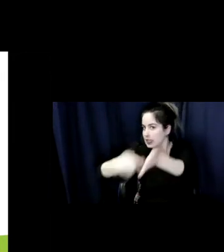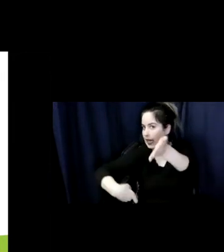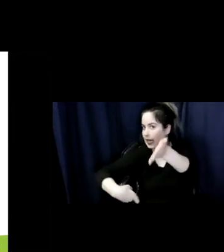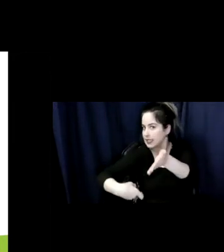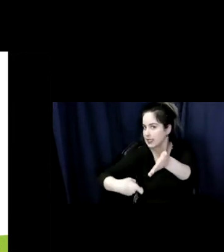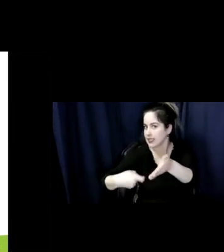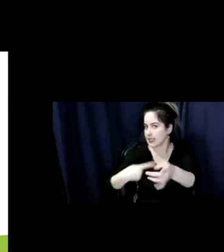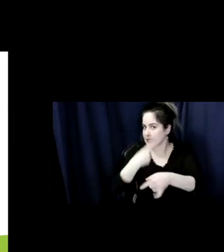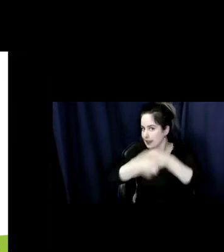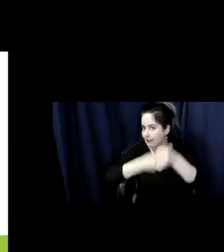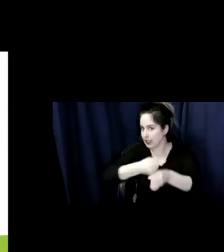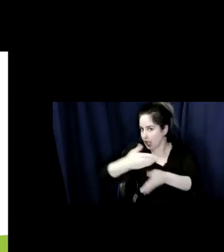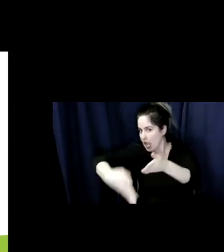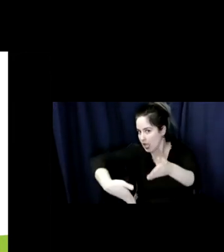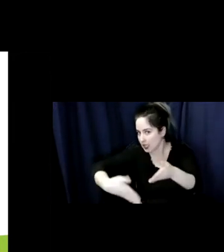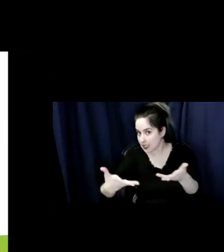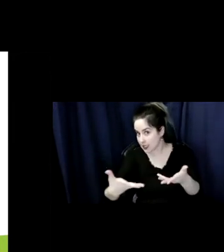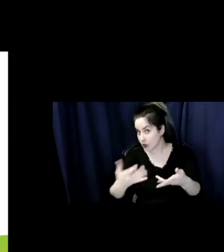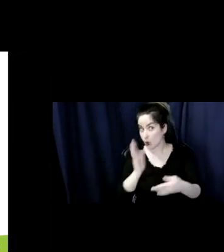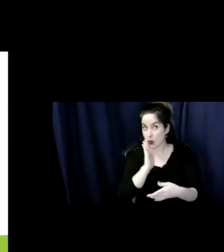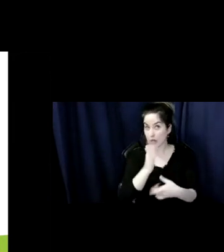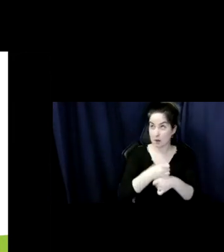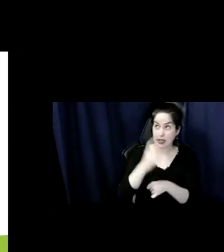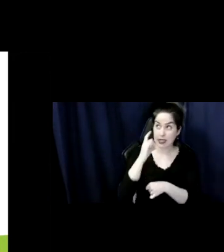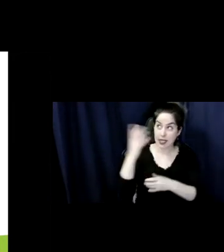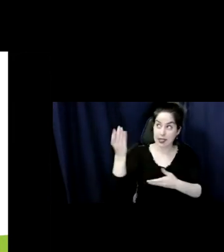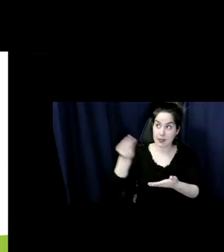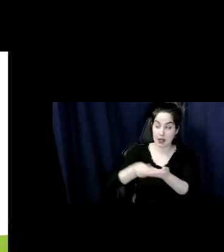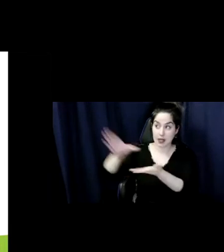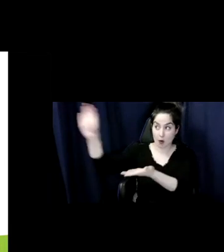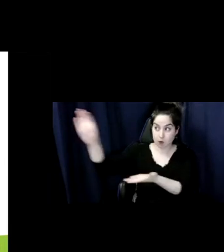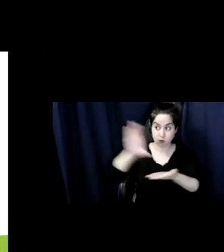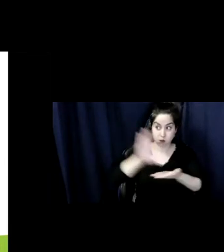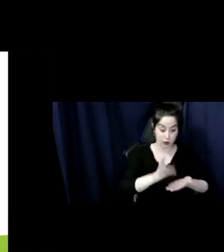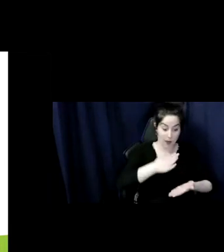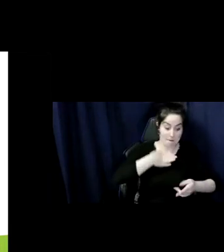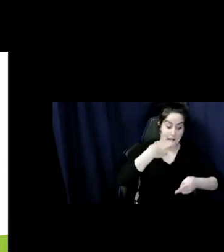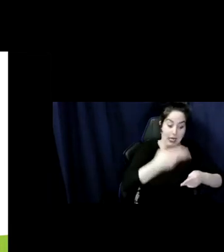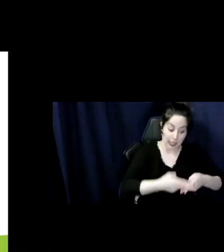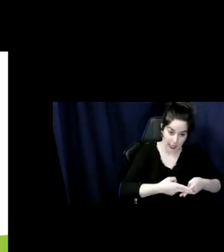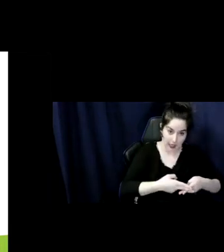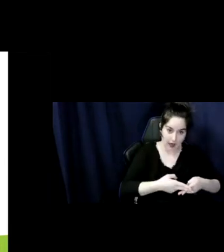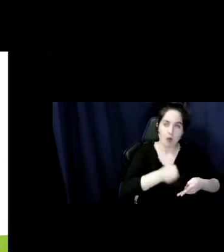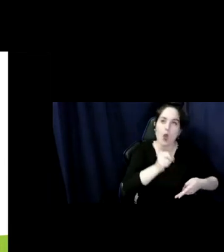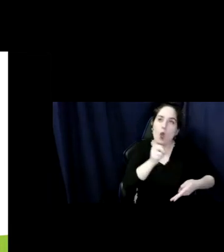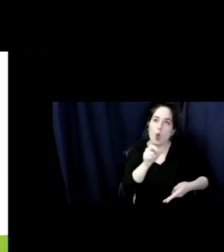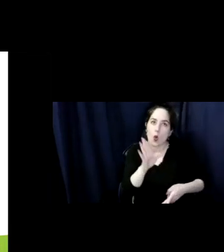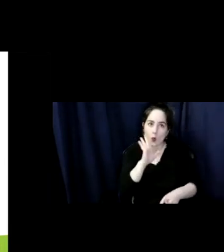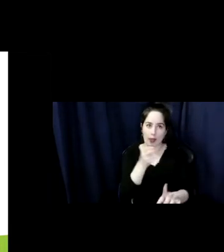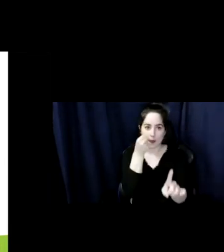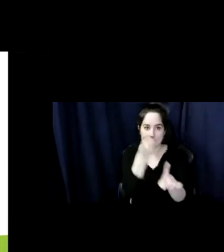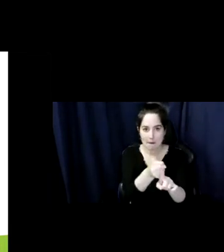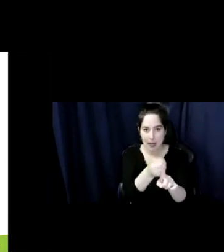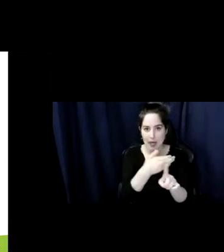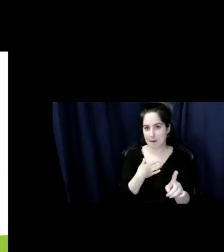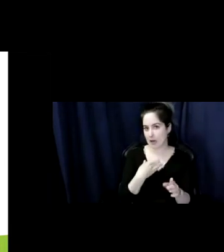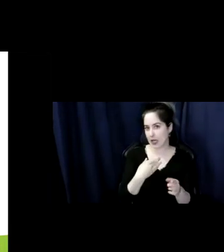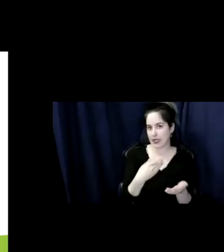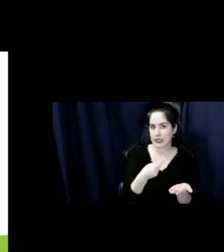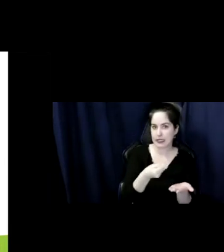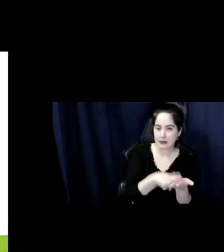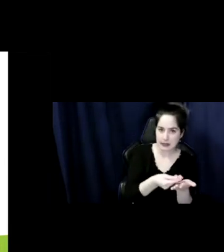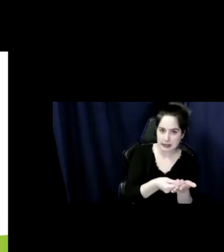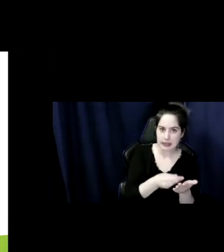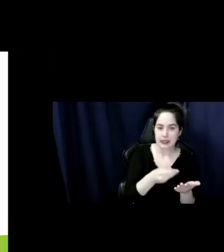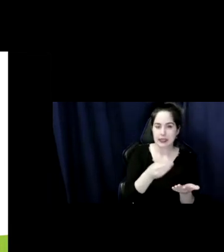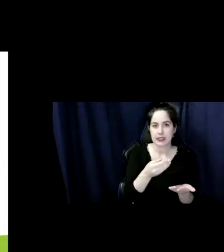not that makes sense for you to receive that grant in your name, or whether that's going to, you know, impact your financial status if